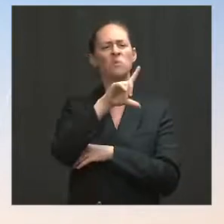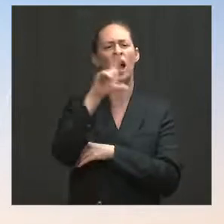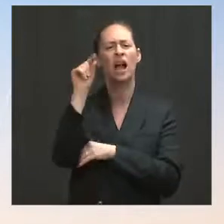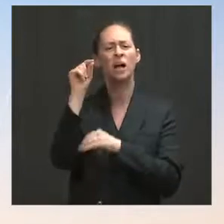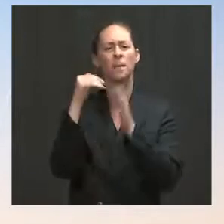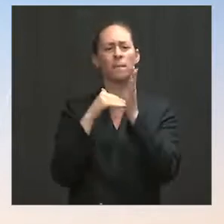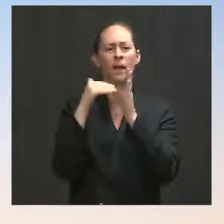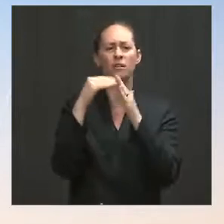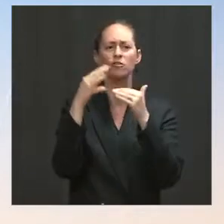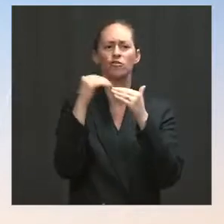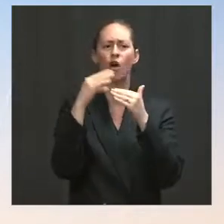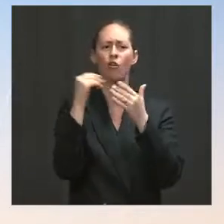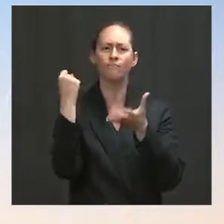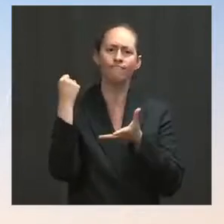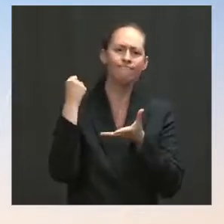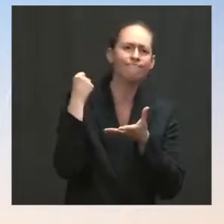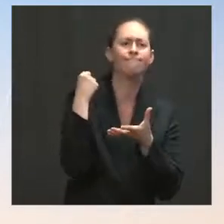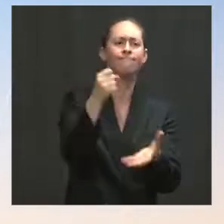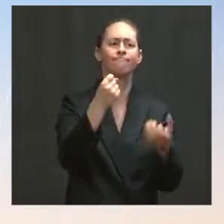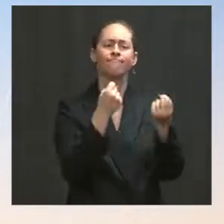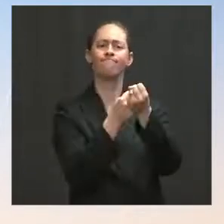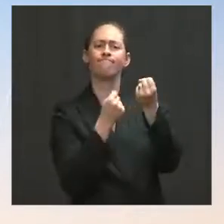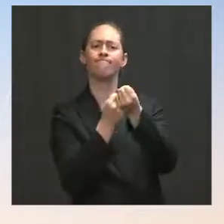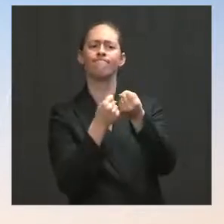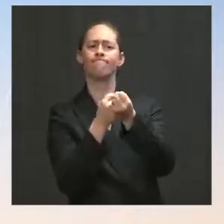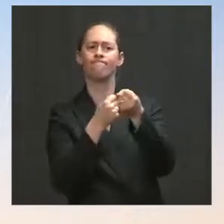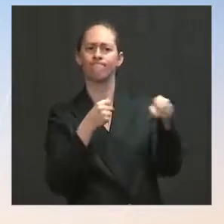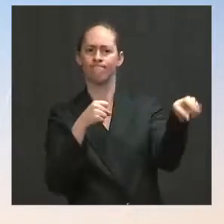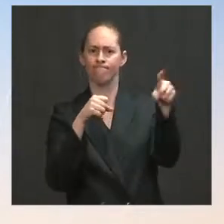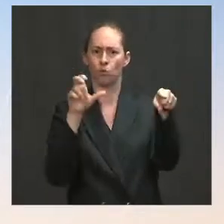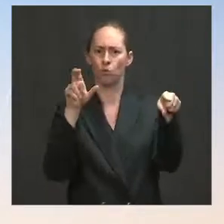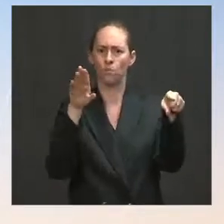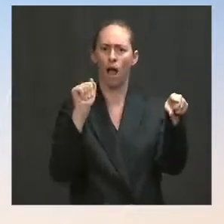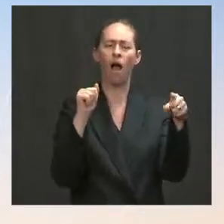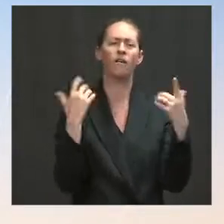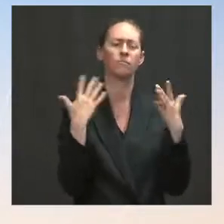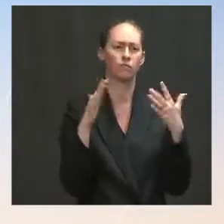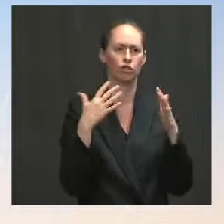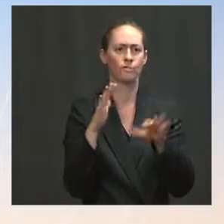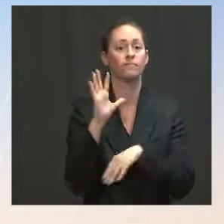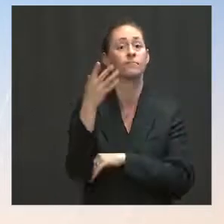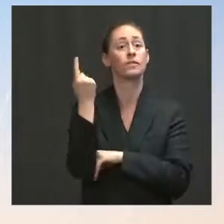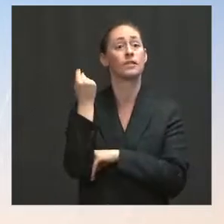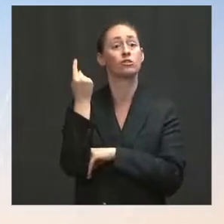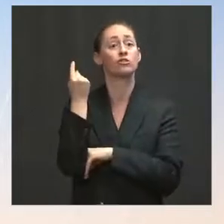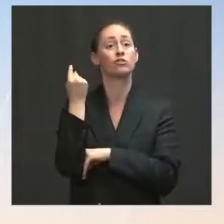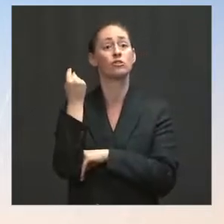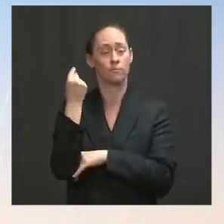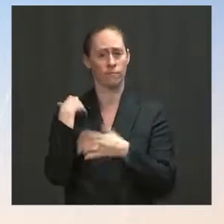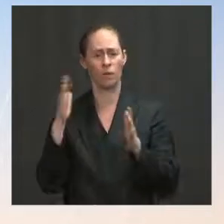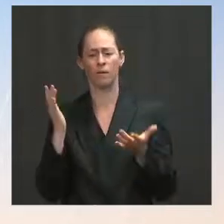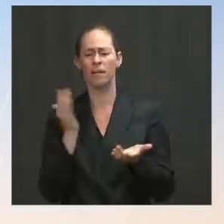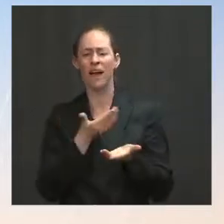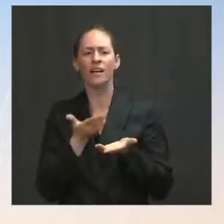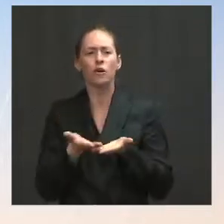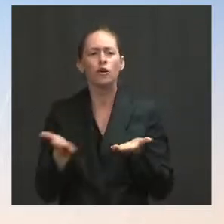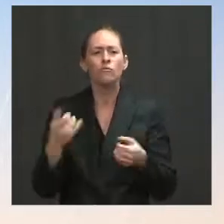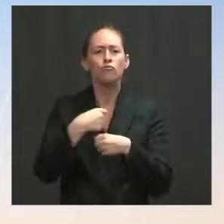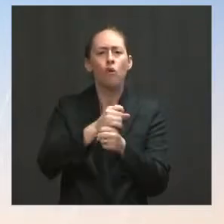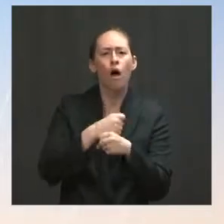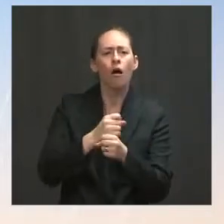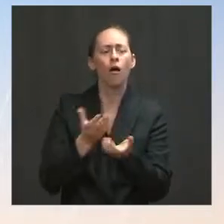year alone, the U.S. exported $176 million of goods to Cuba. In the first 6 months of 2021, Cuba